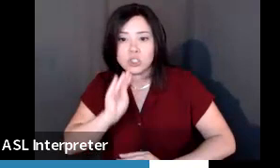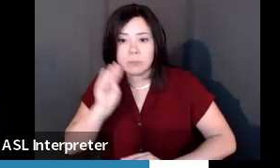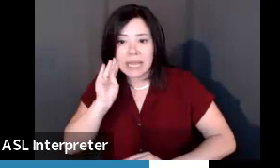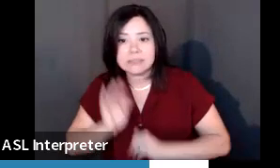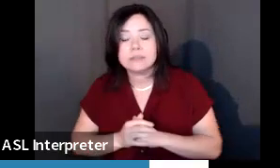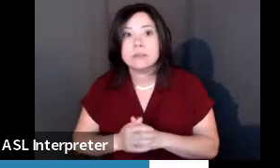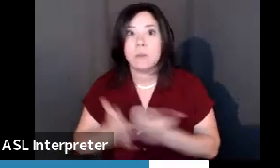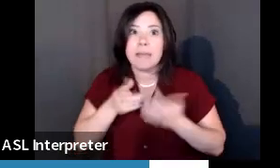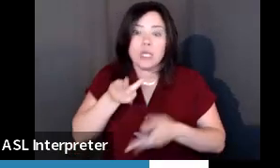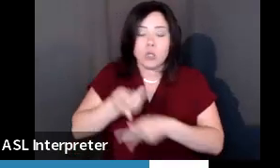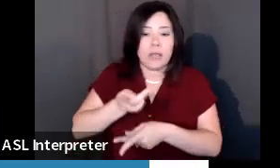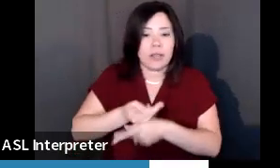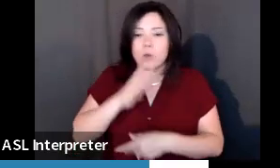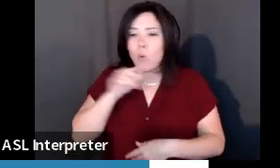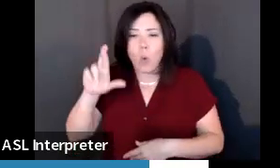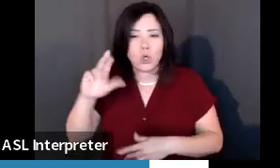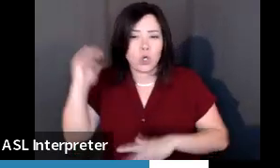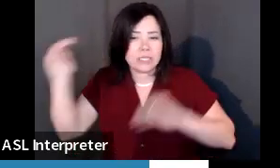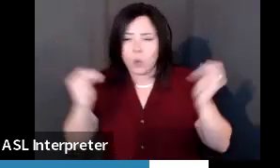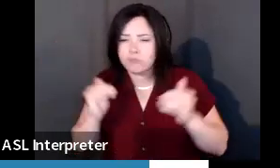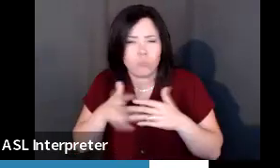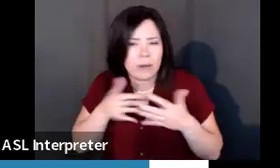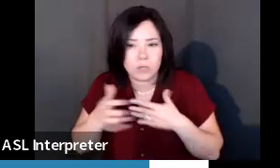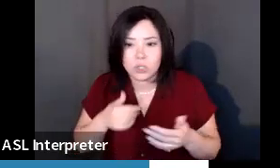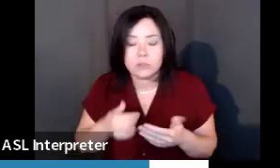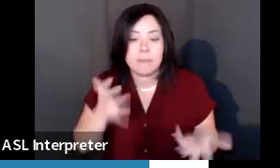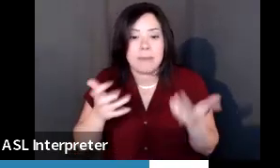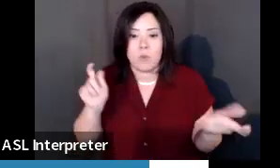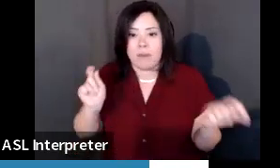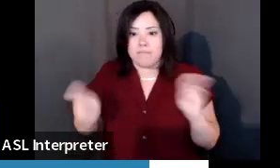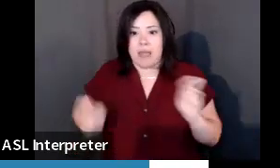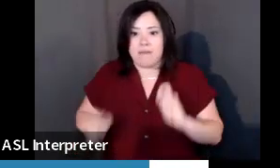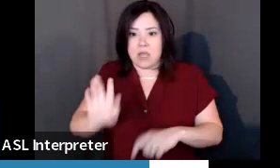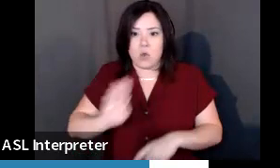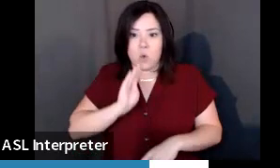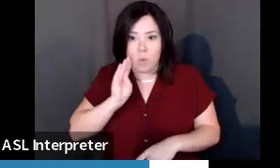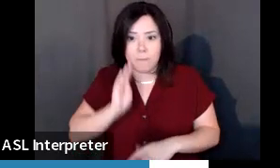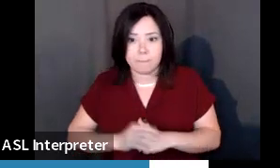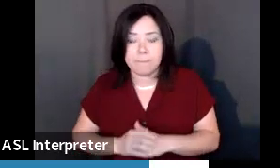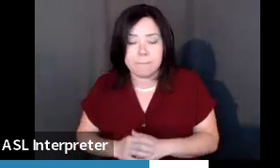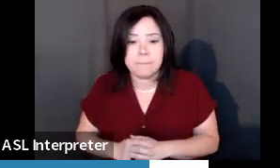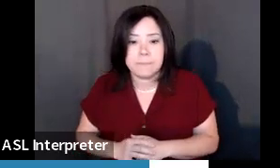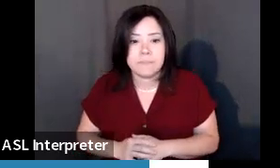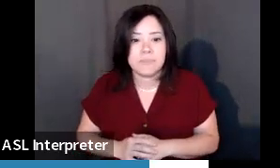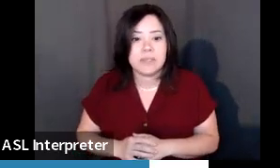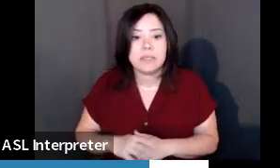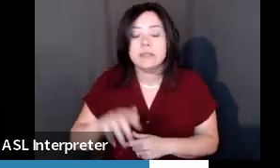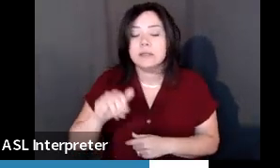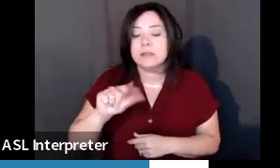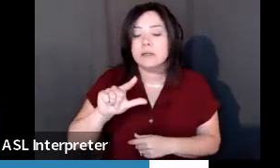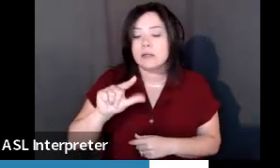an older adult or whatever it might be, you want to do some modifications to your home. Aging in